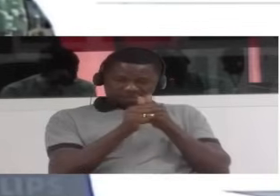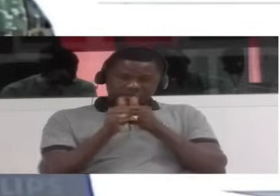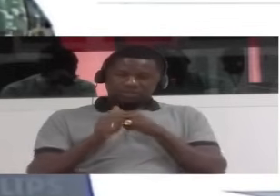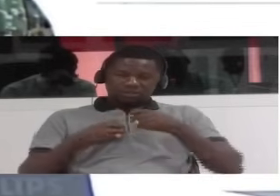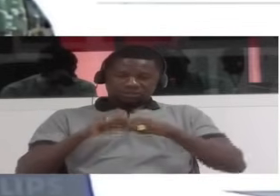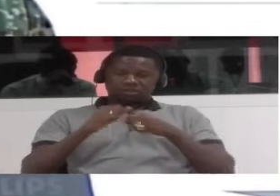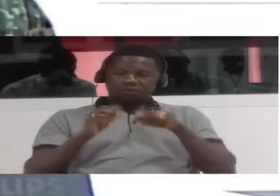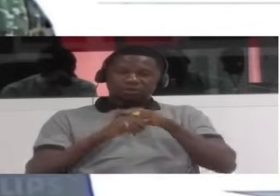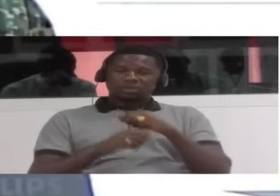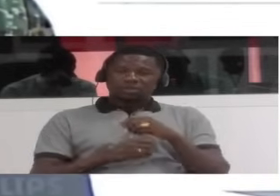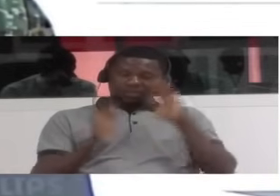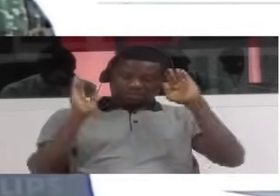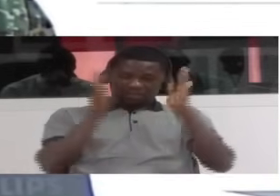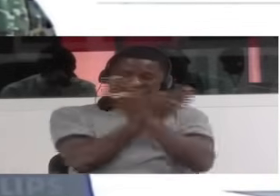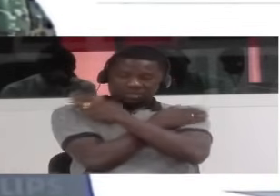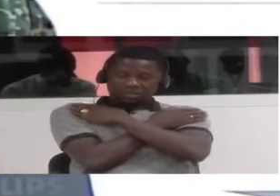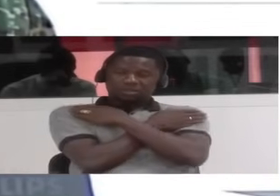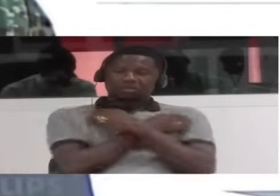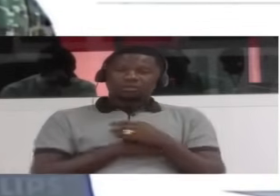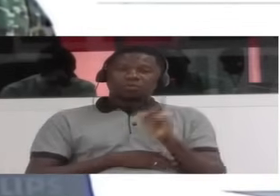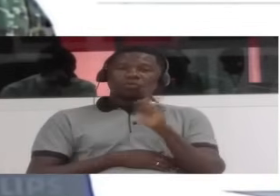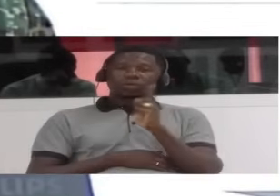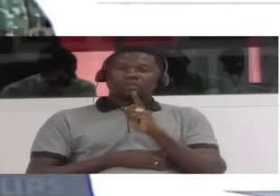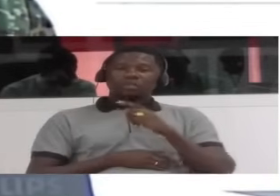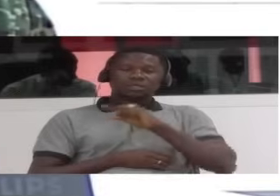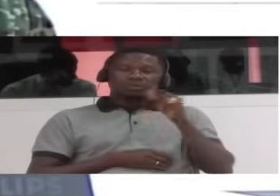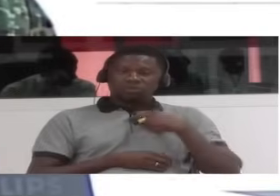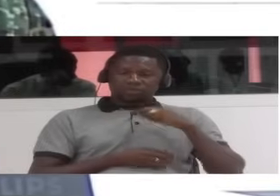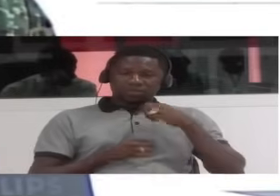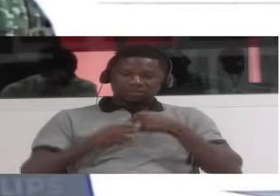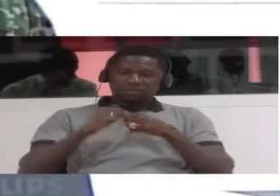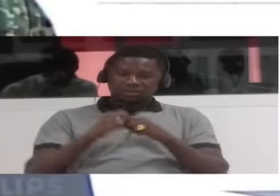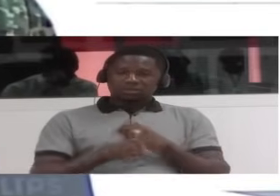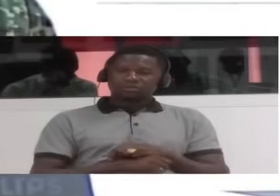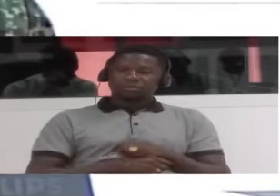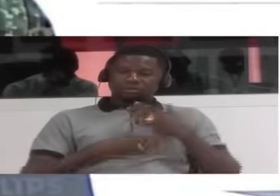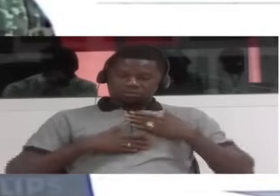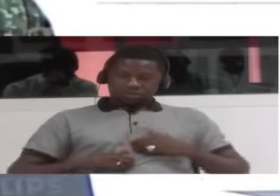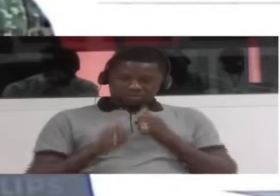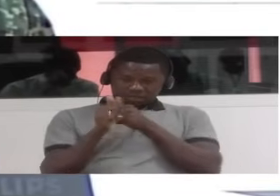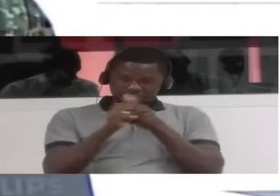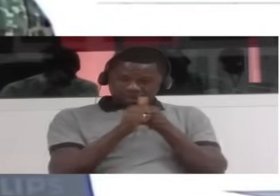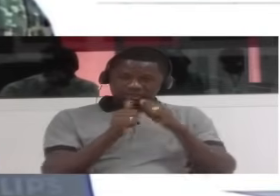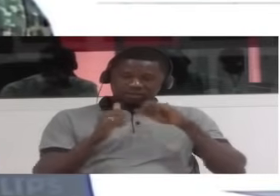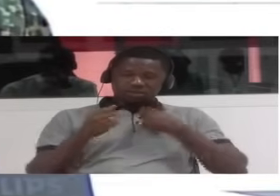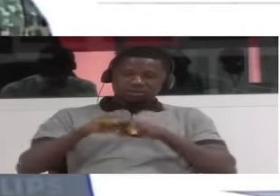Algerians. What's the name of the training? Bodyguard training. Bodyguard training with Algerians. Yes. When was